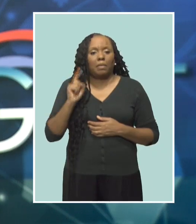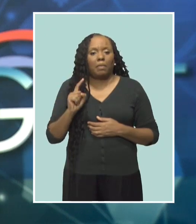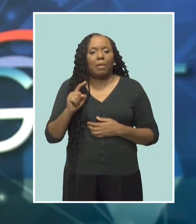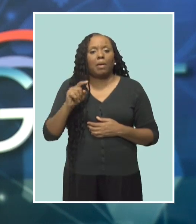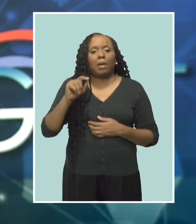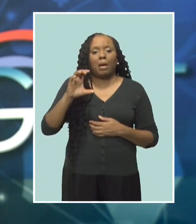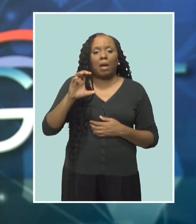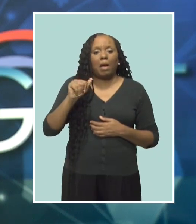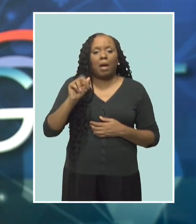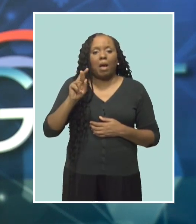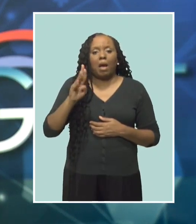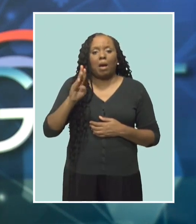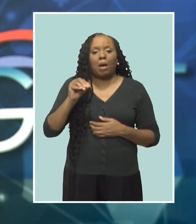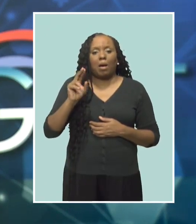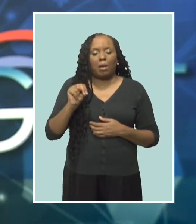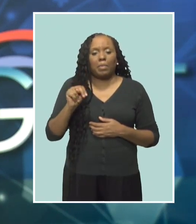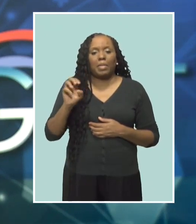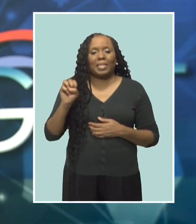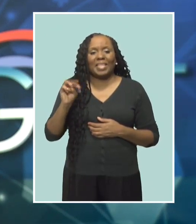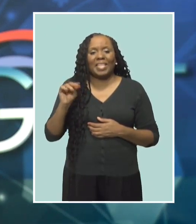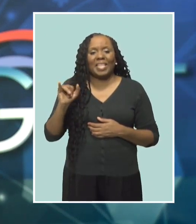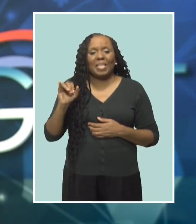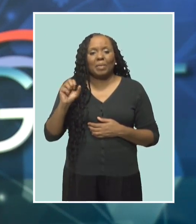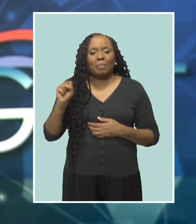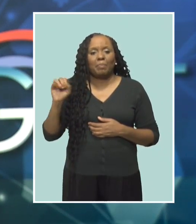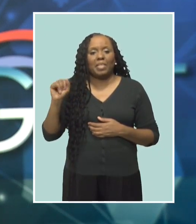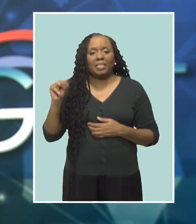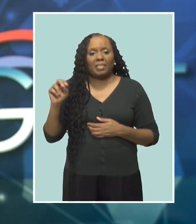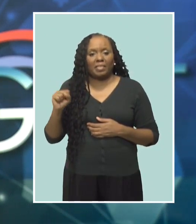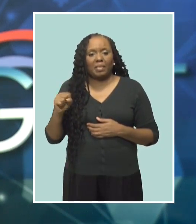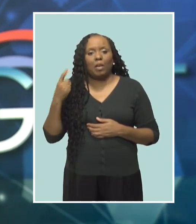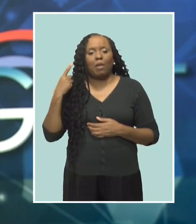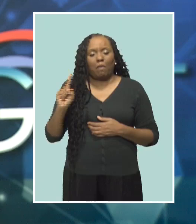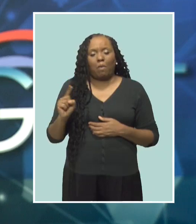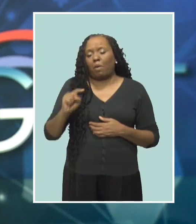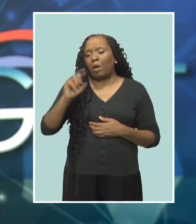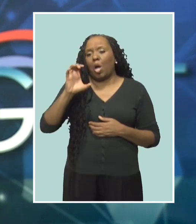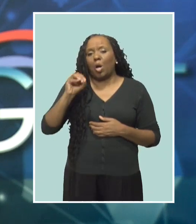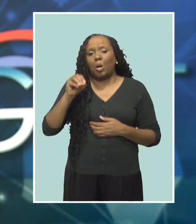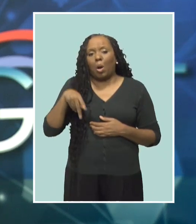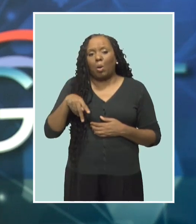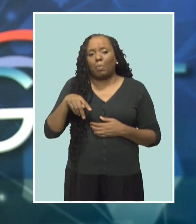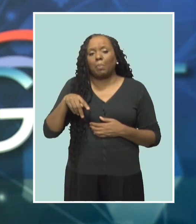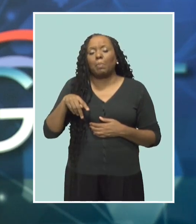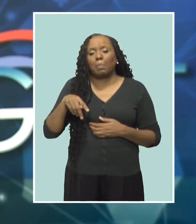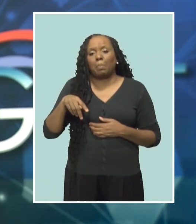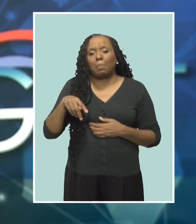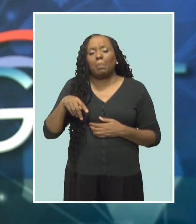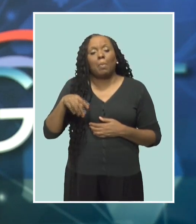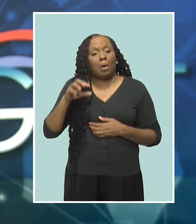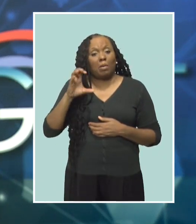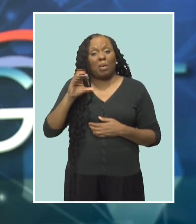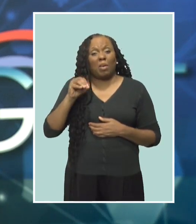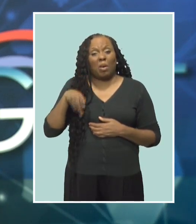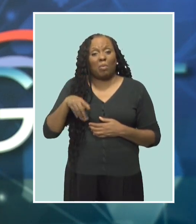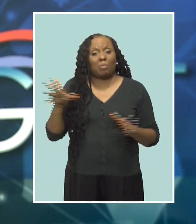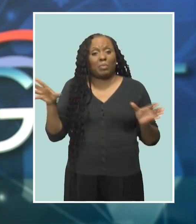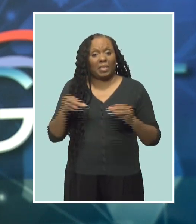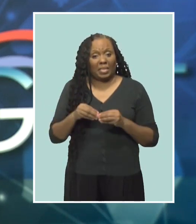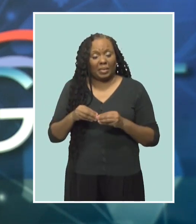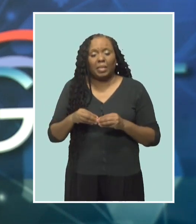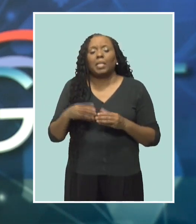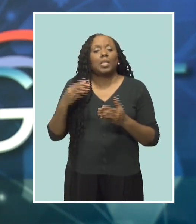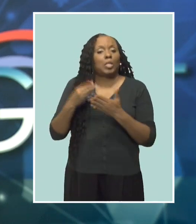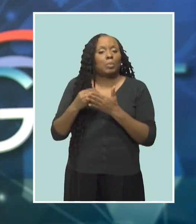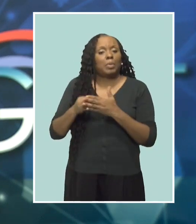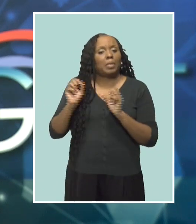or COP29 conference in Azerbaijan. Sectors targeted include maritime shipping, where funds generated can be used for